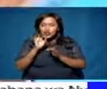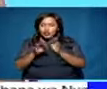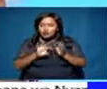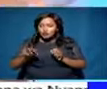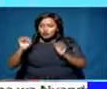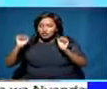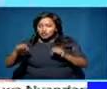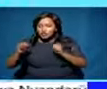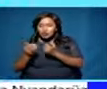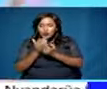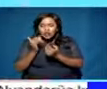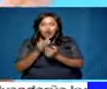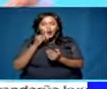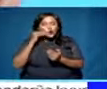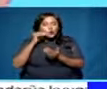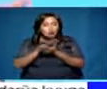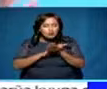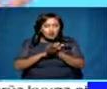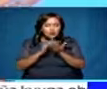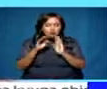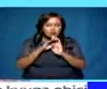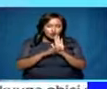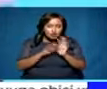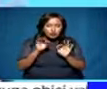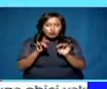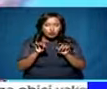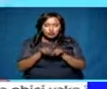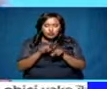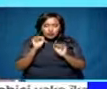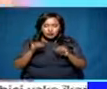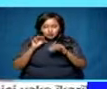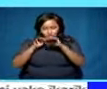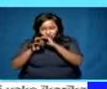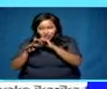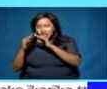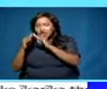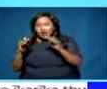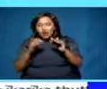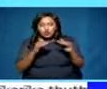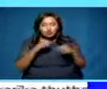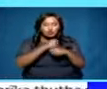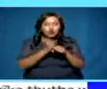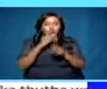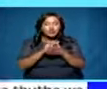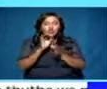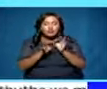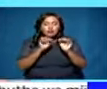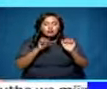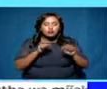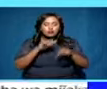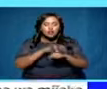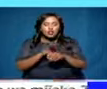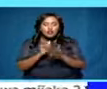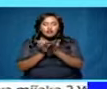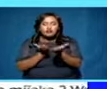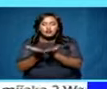deploy home-based care? Is your county able to be able to go and assess those homes and ensure that those homes are able to offer that service? Are you able then